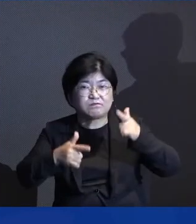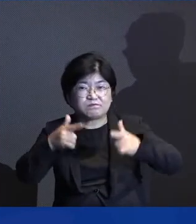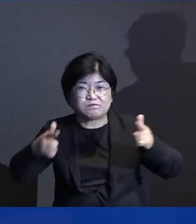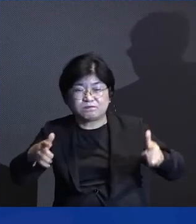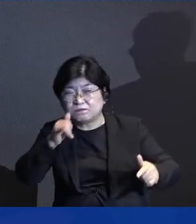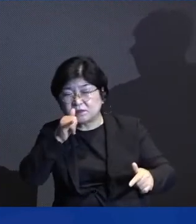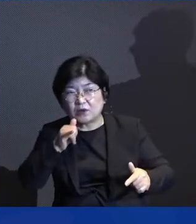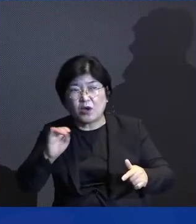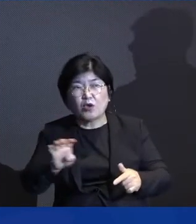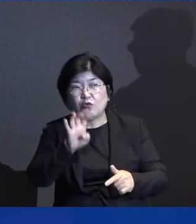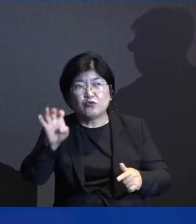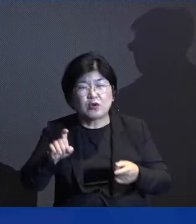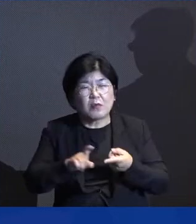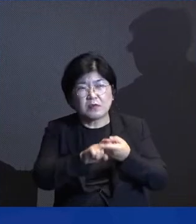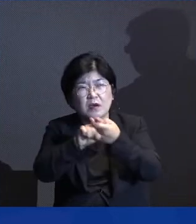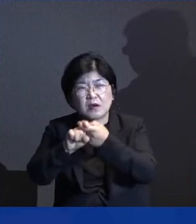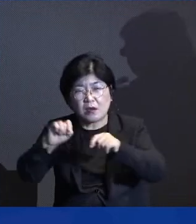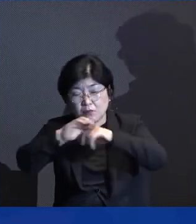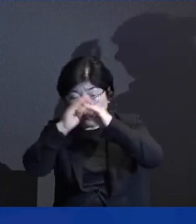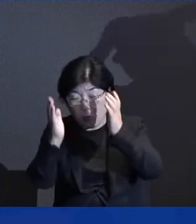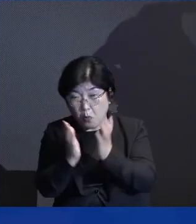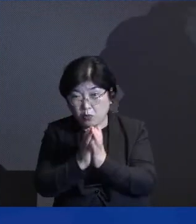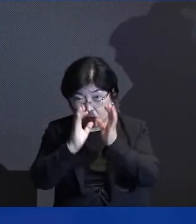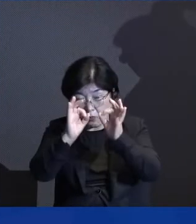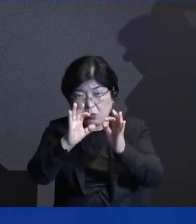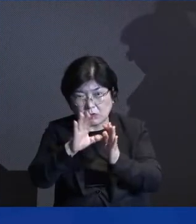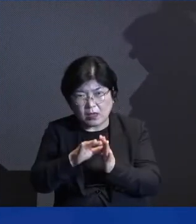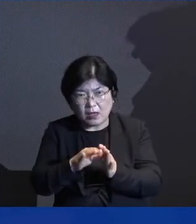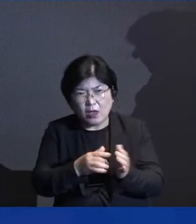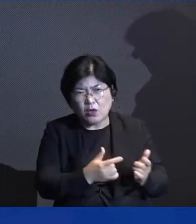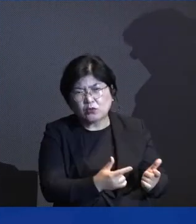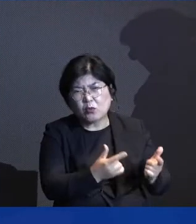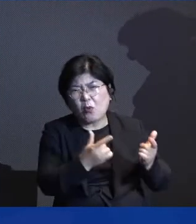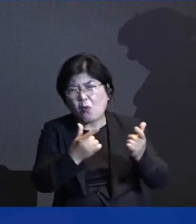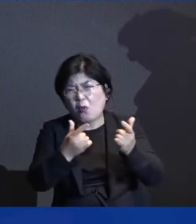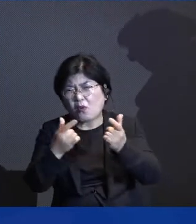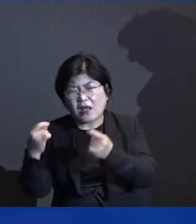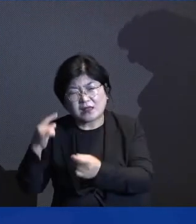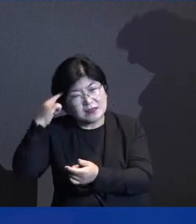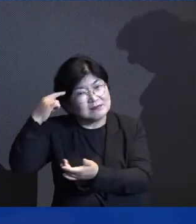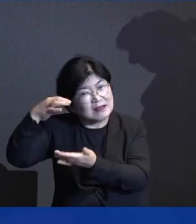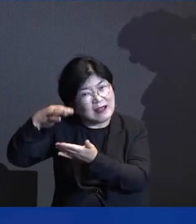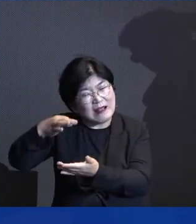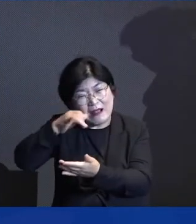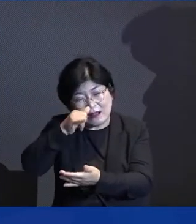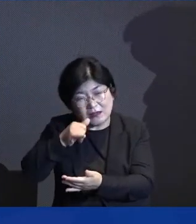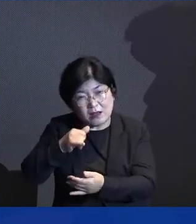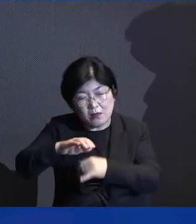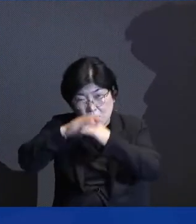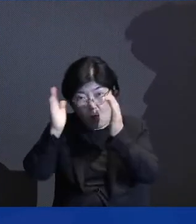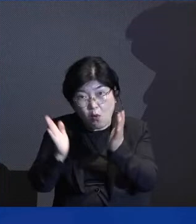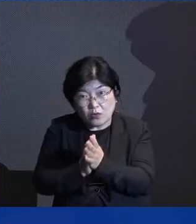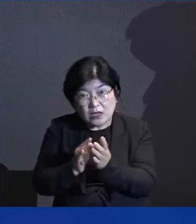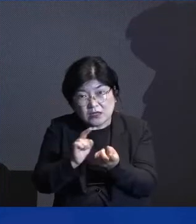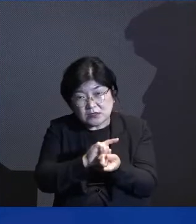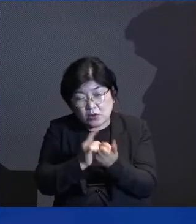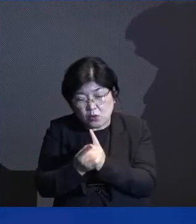see that there is some shared value and shared meaning and shared